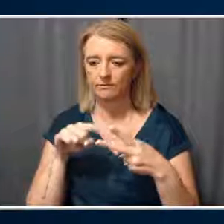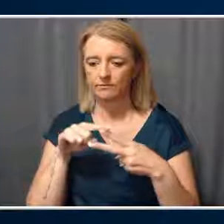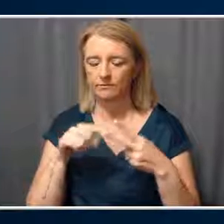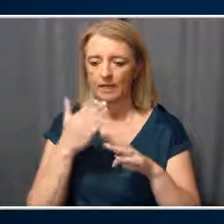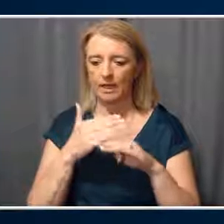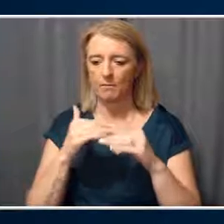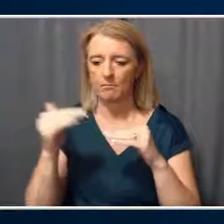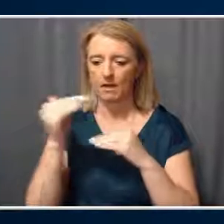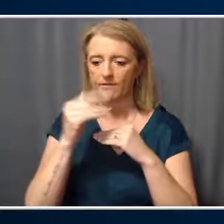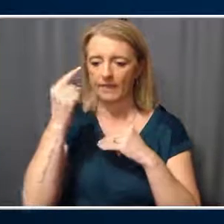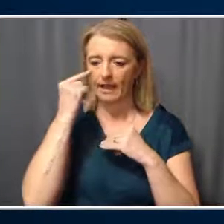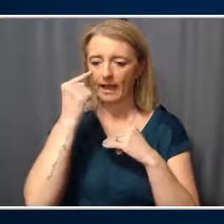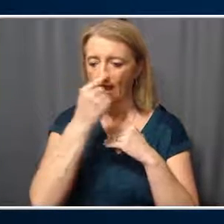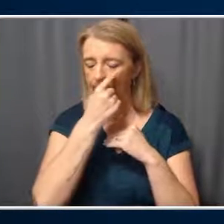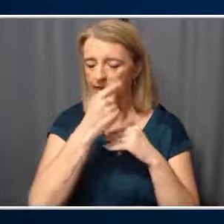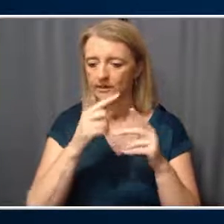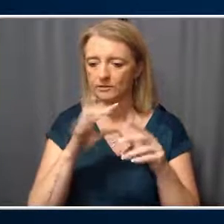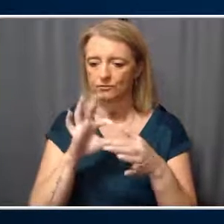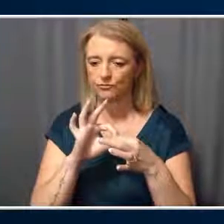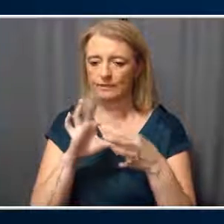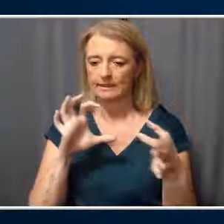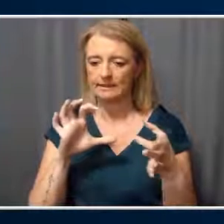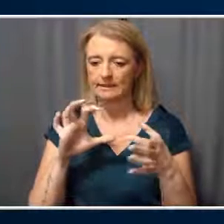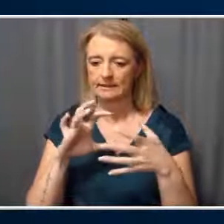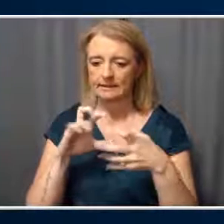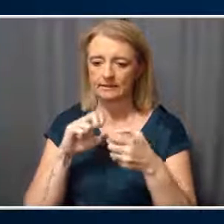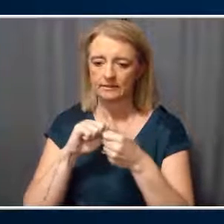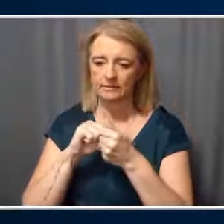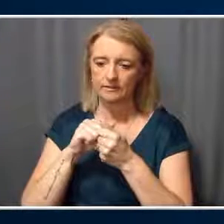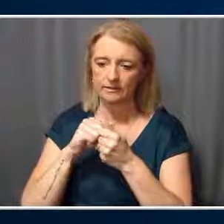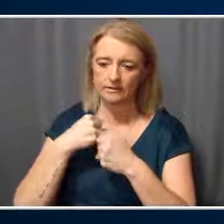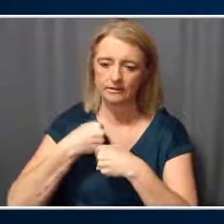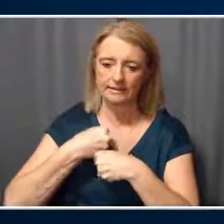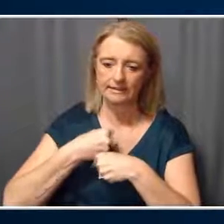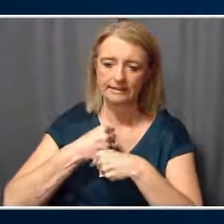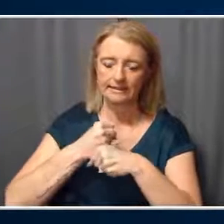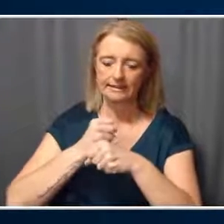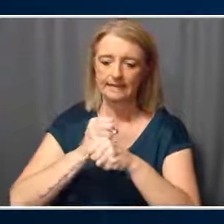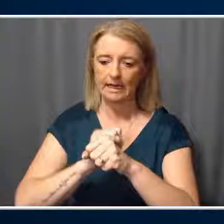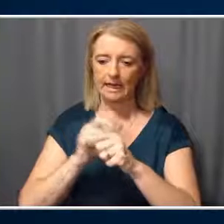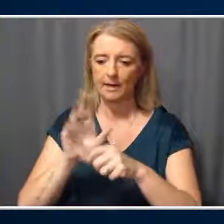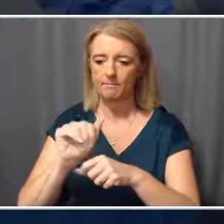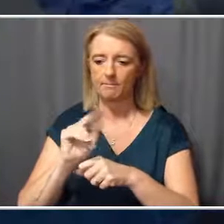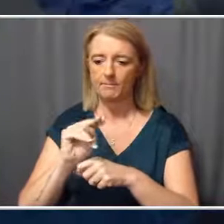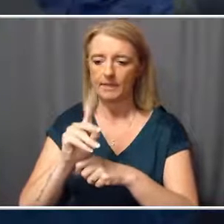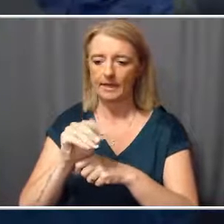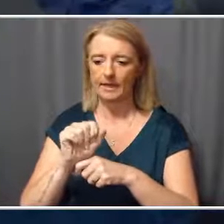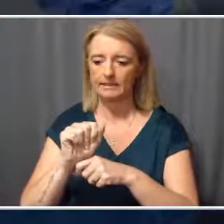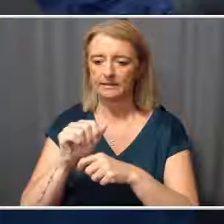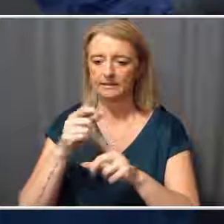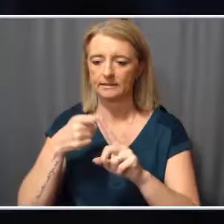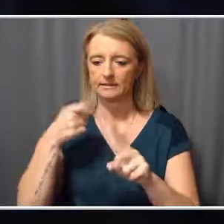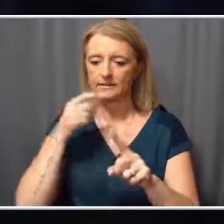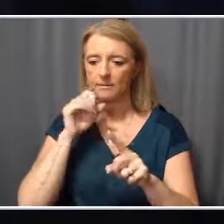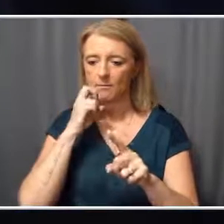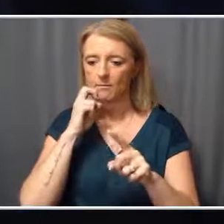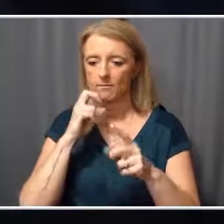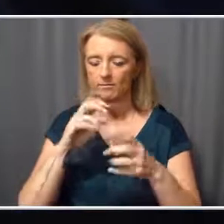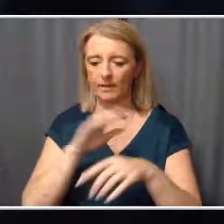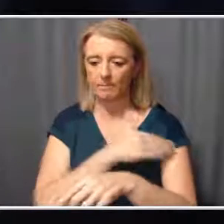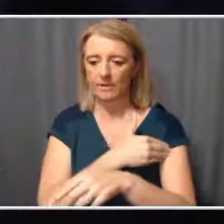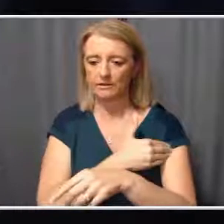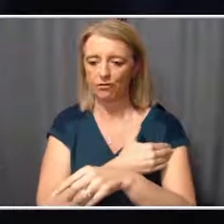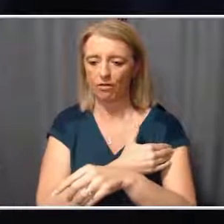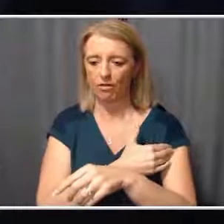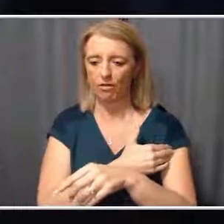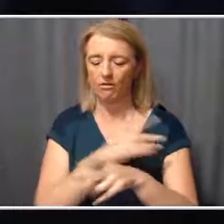this case, the nerve coming through a tight bone tunnel, and have just opened that up and give it a little more space to breathe, essentially. So you're creating more room